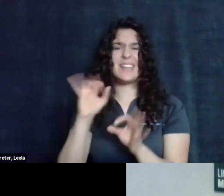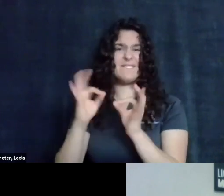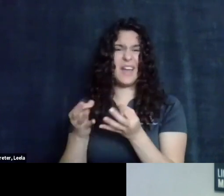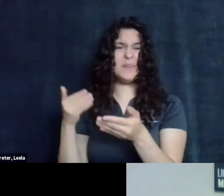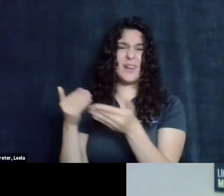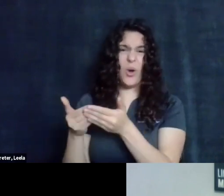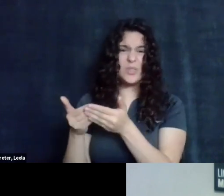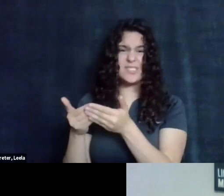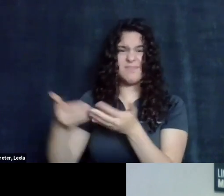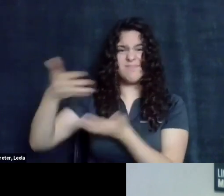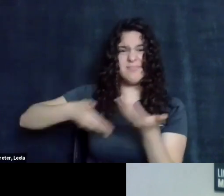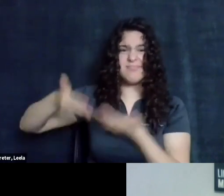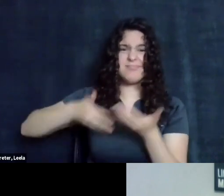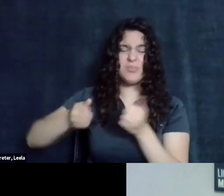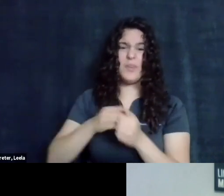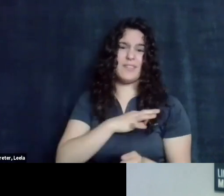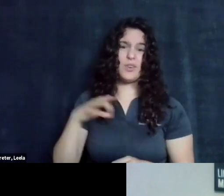them.